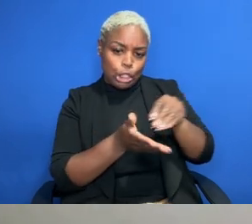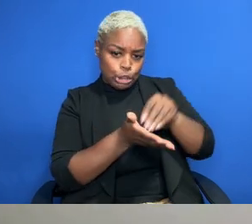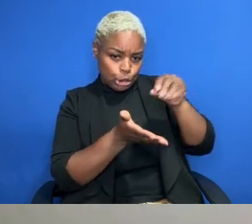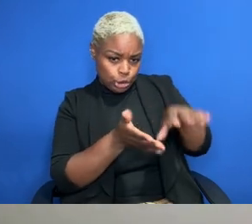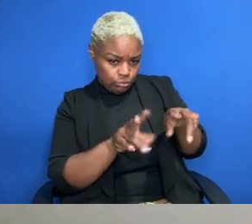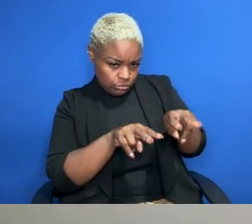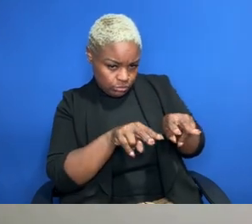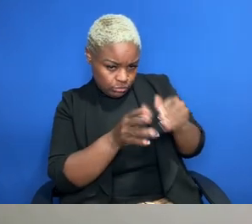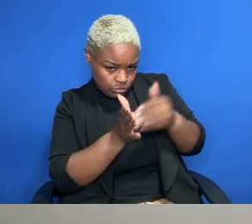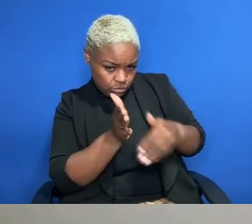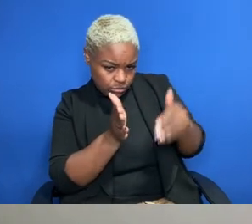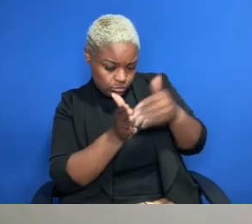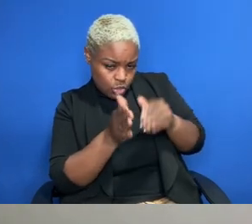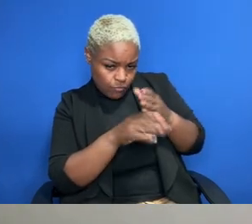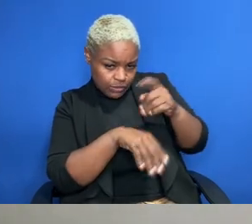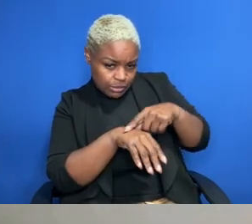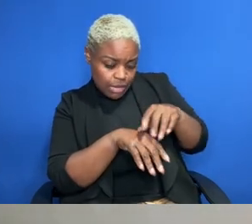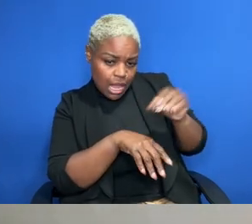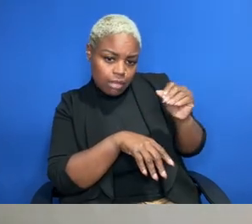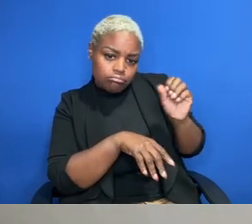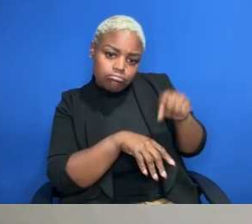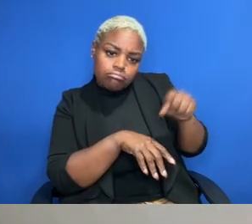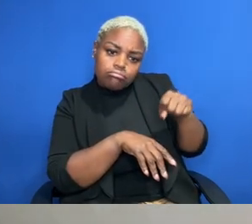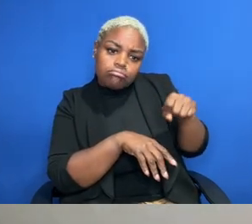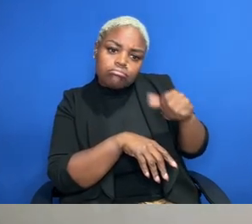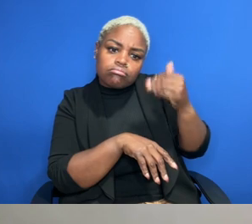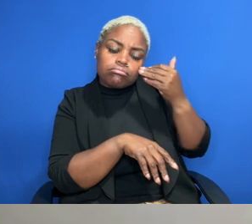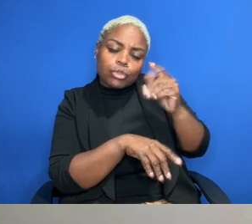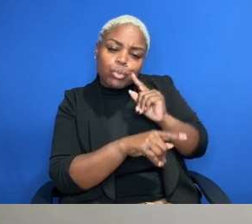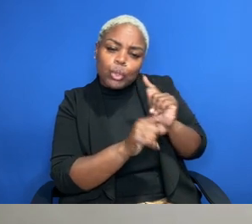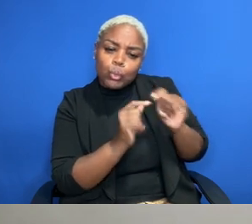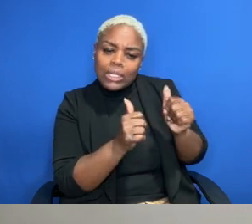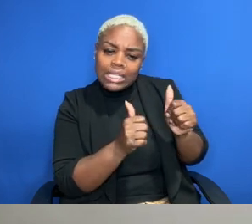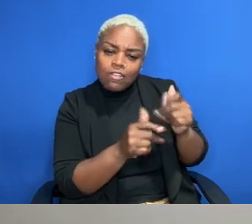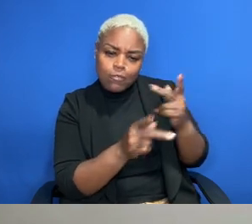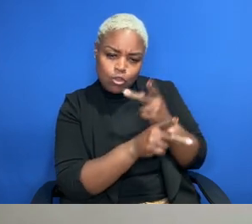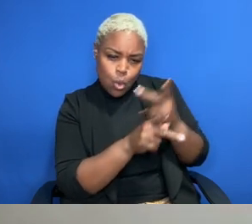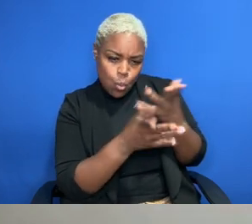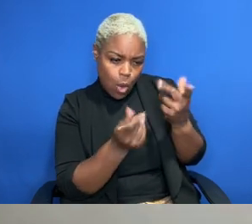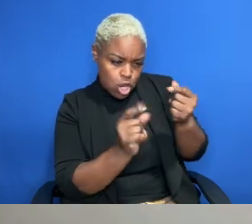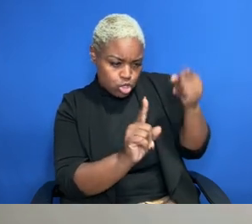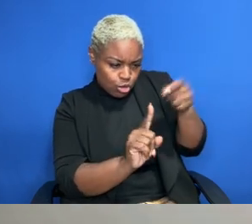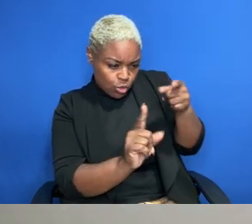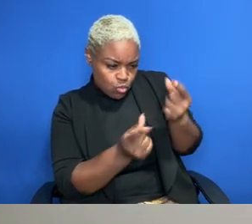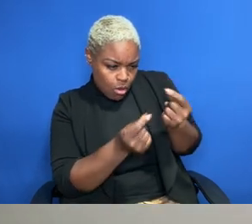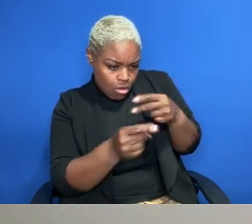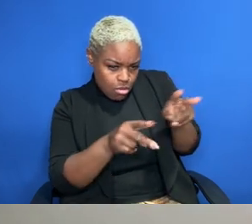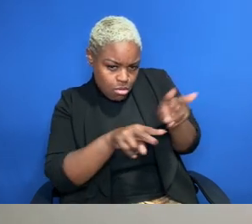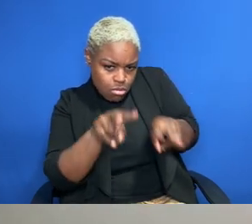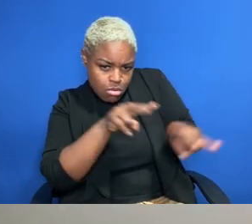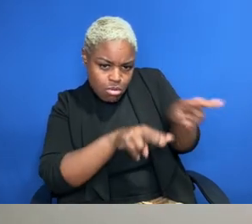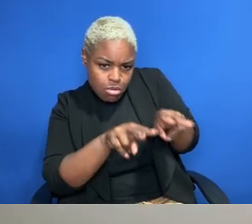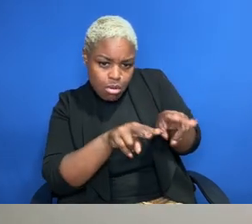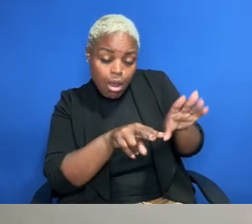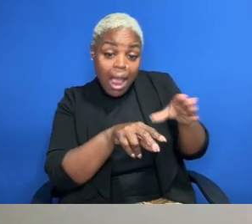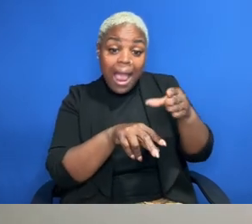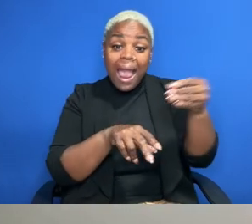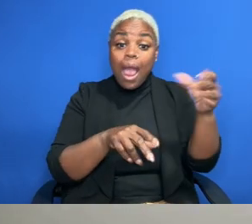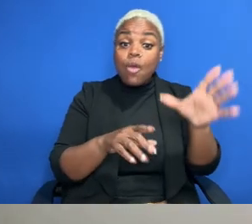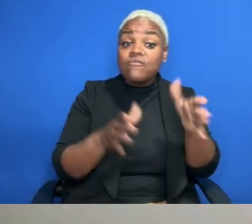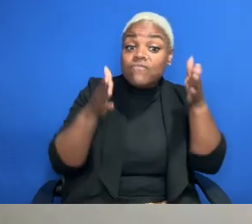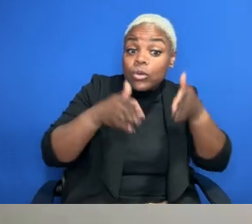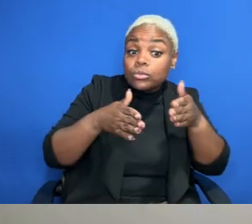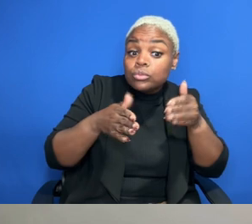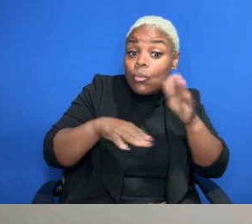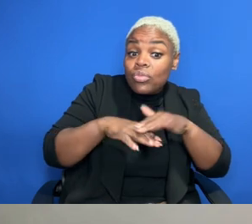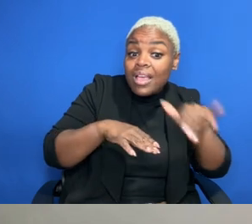often really look at a student over time and pretty quickly figure out what triggers that student.